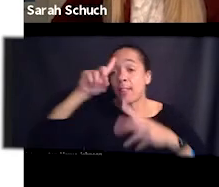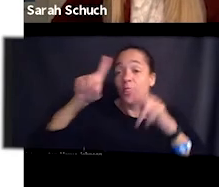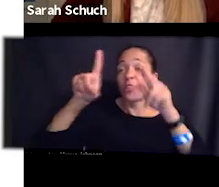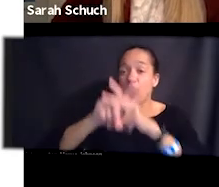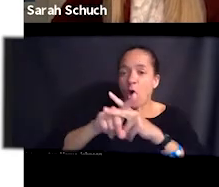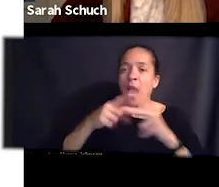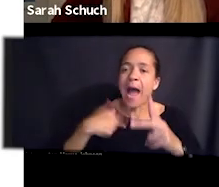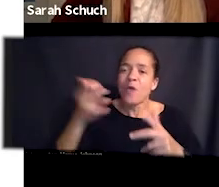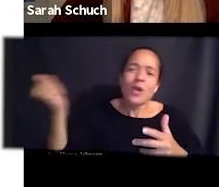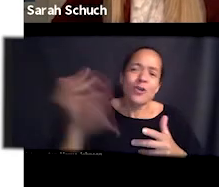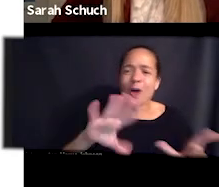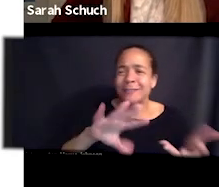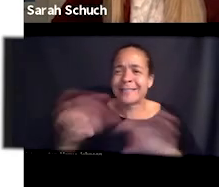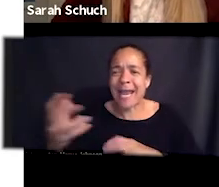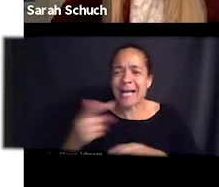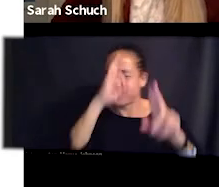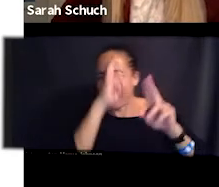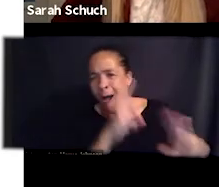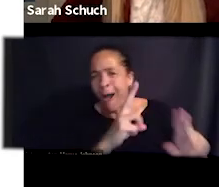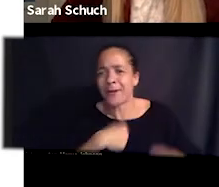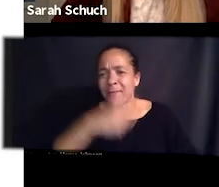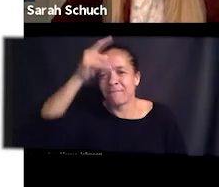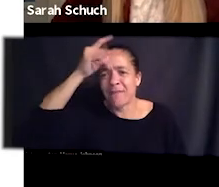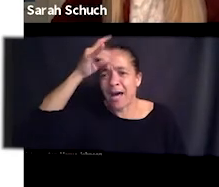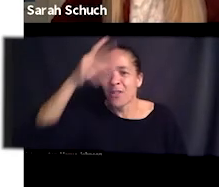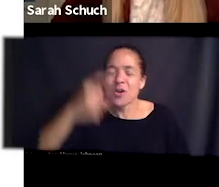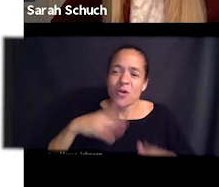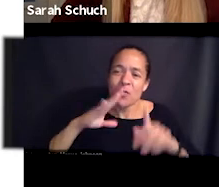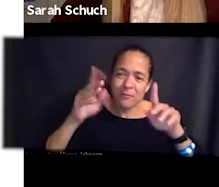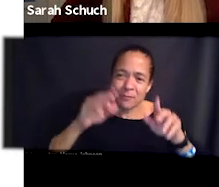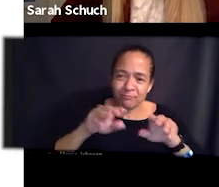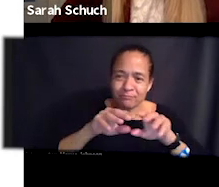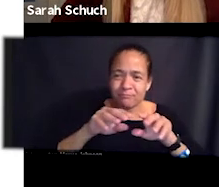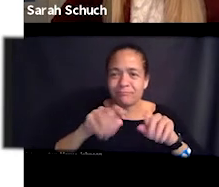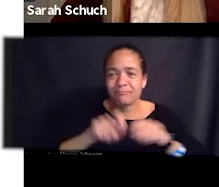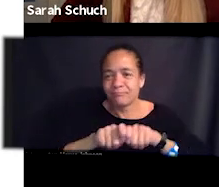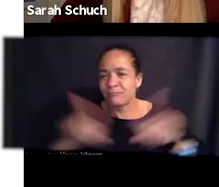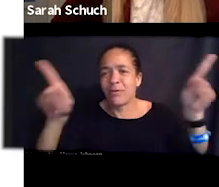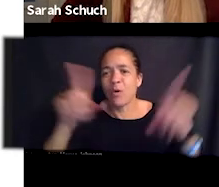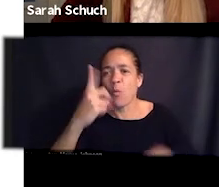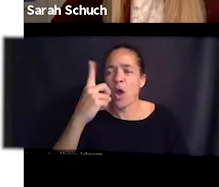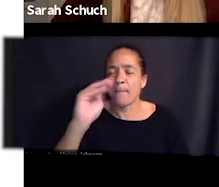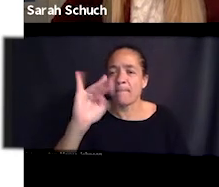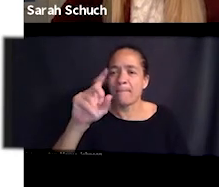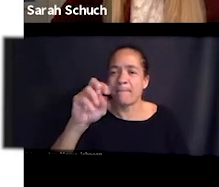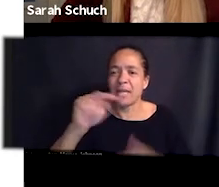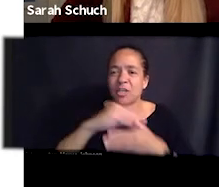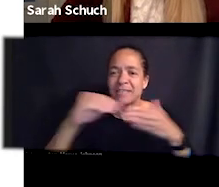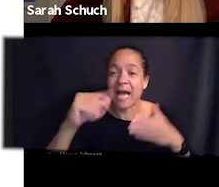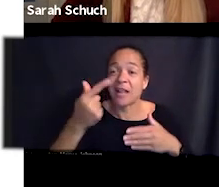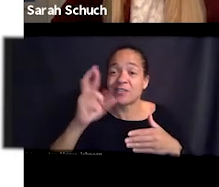father, you know, we're going to roll out $1 million in community-driven grant making. And because the number one priority